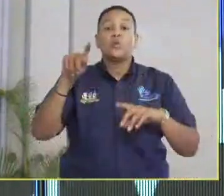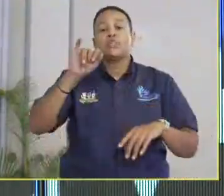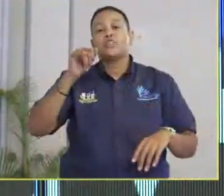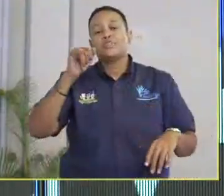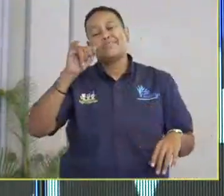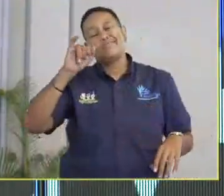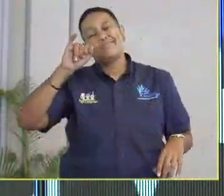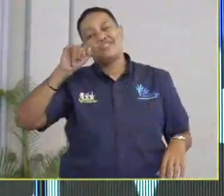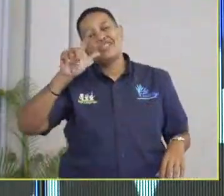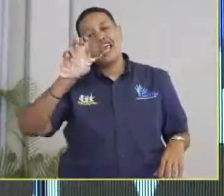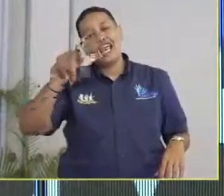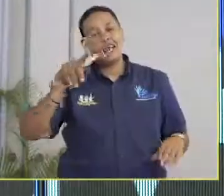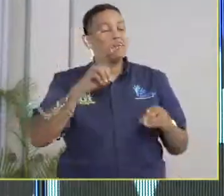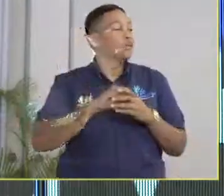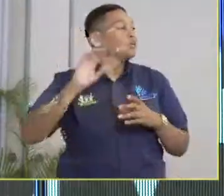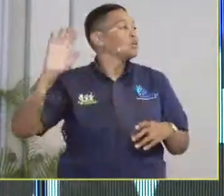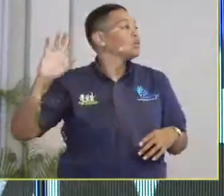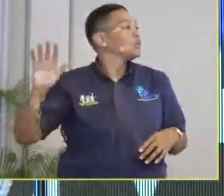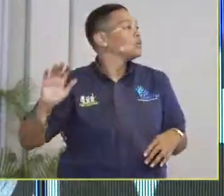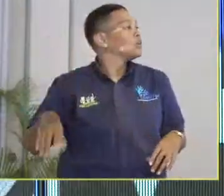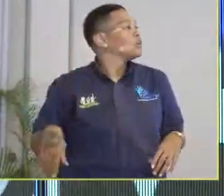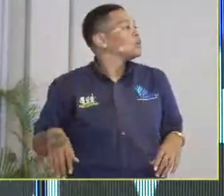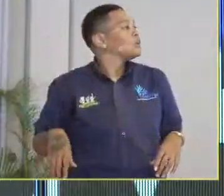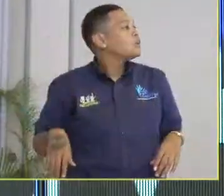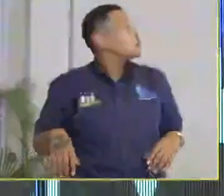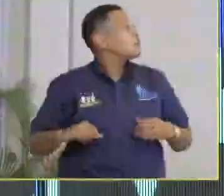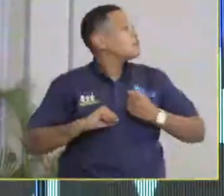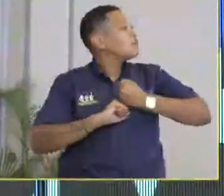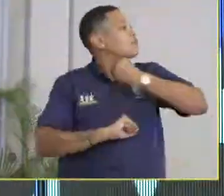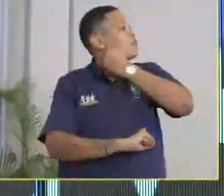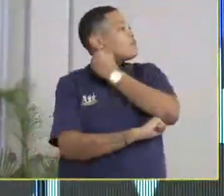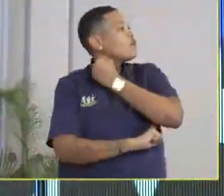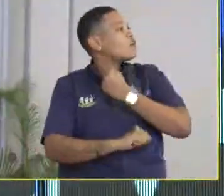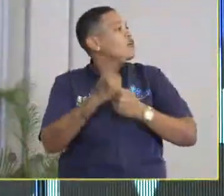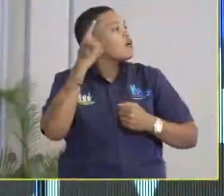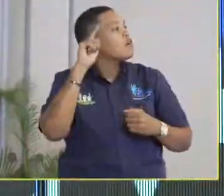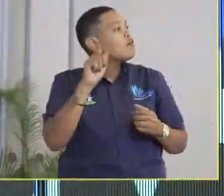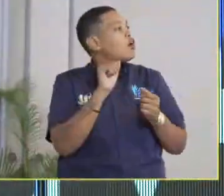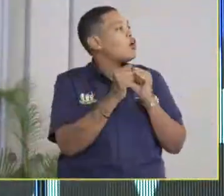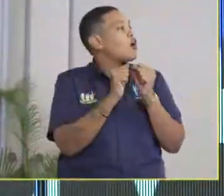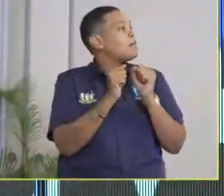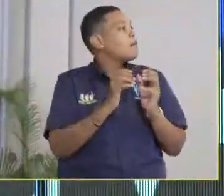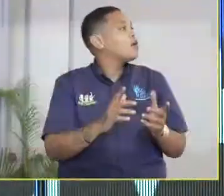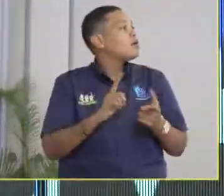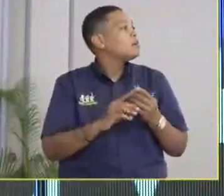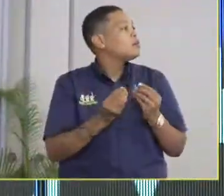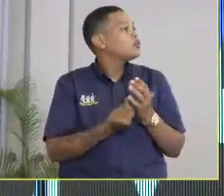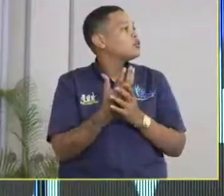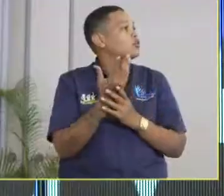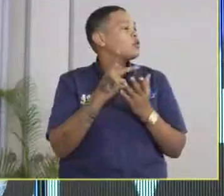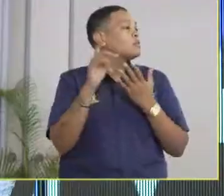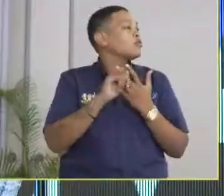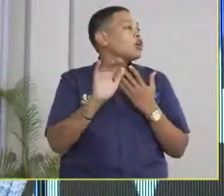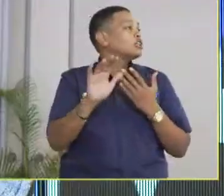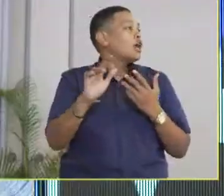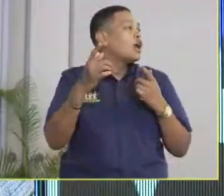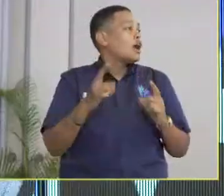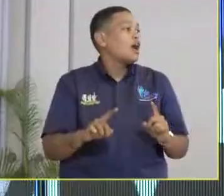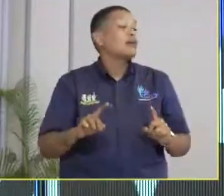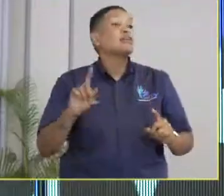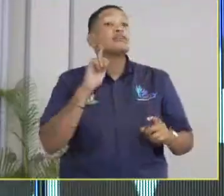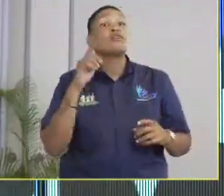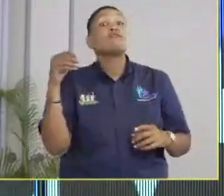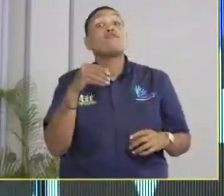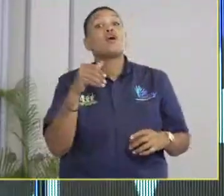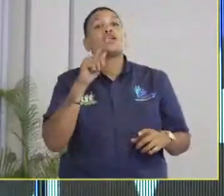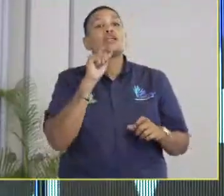JLIP in the, what's it called? The Foundations for Competitiveness and Growth project. So